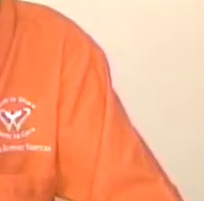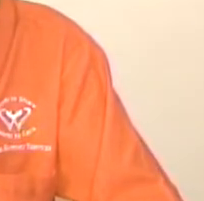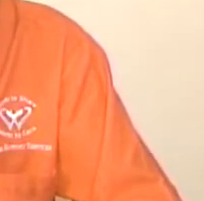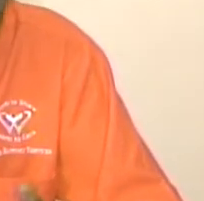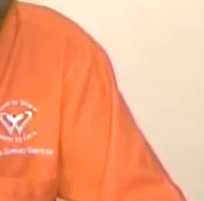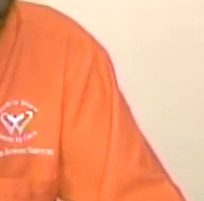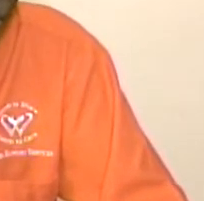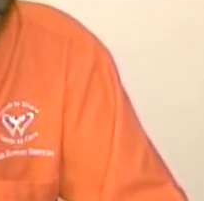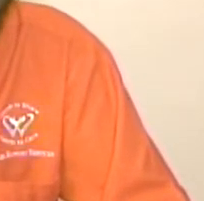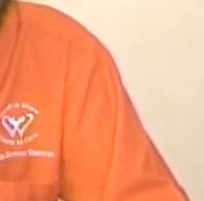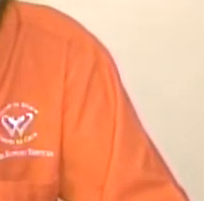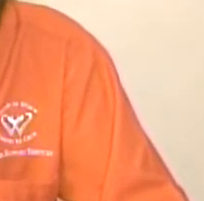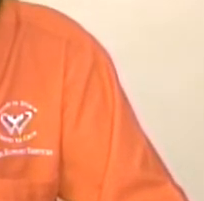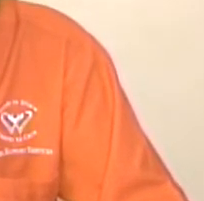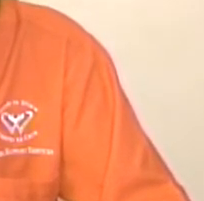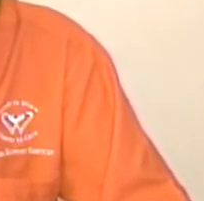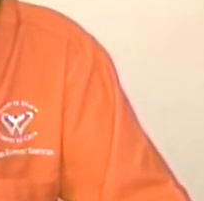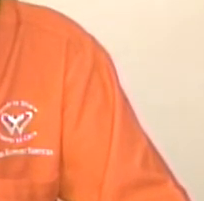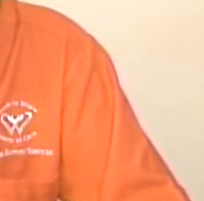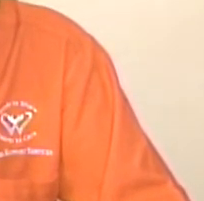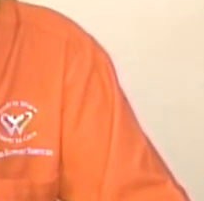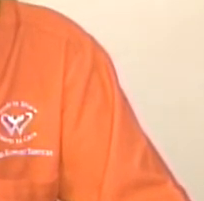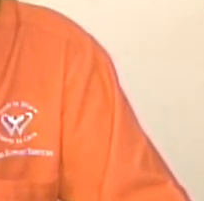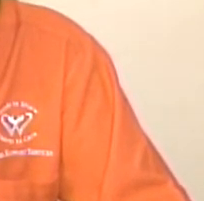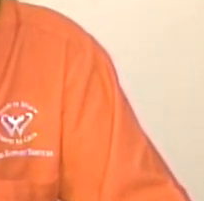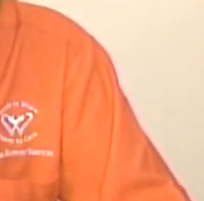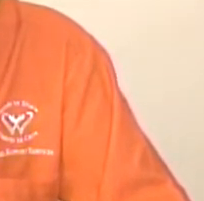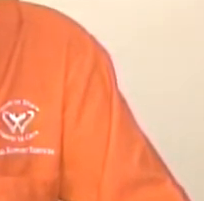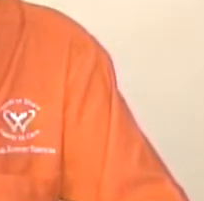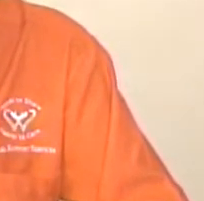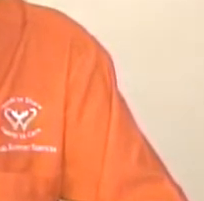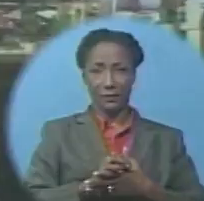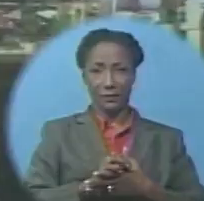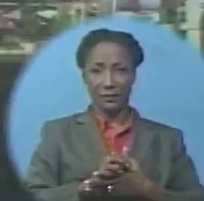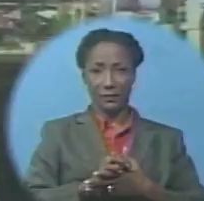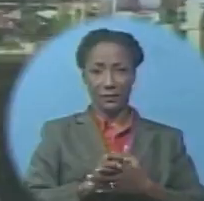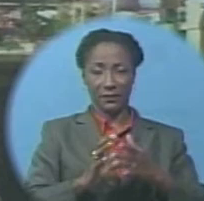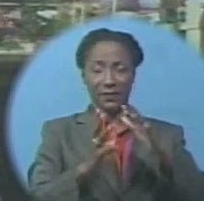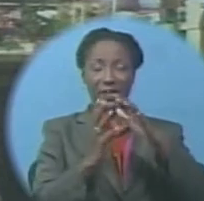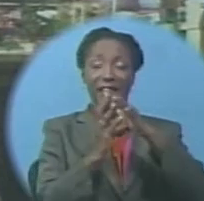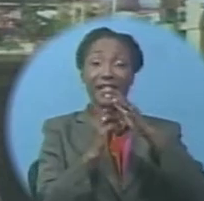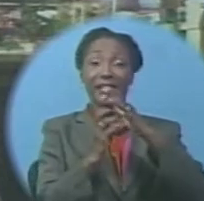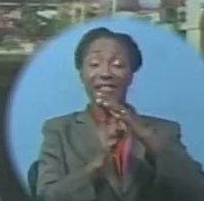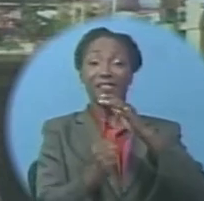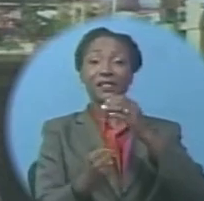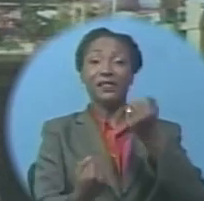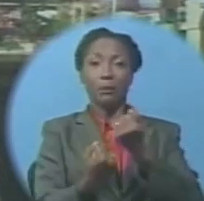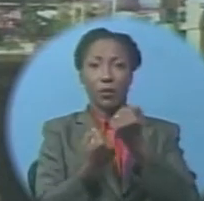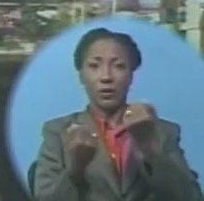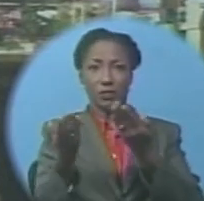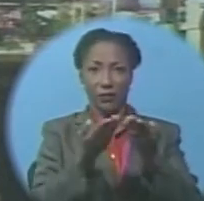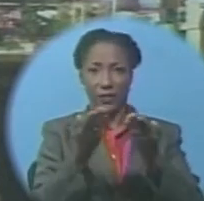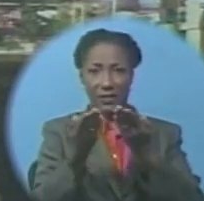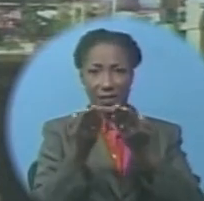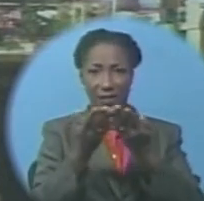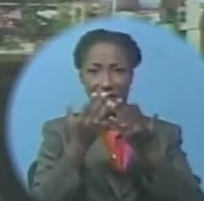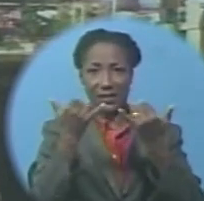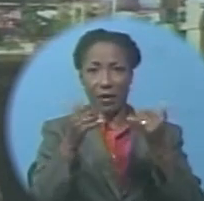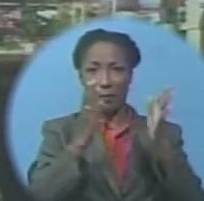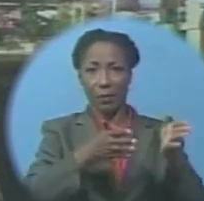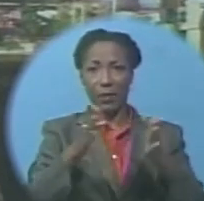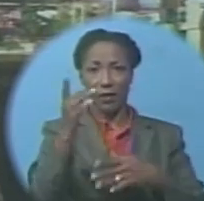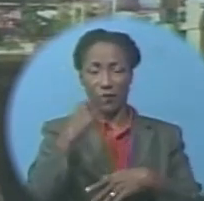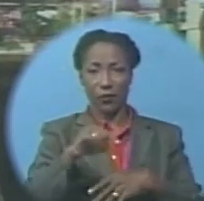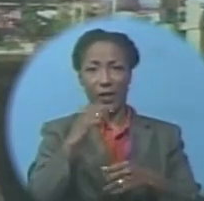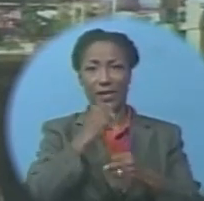mindful that it will affect the work of Cancer Support Services. Cancer Support Services is currently preparing